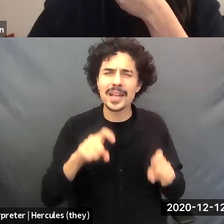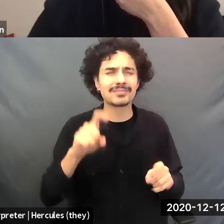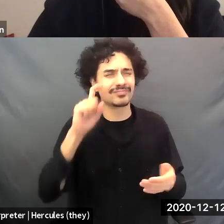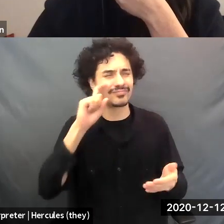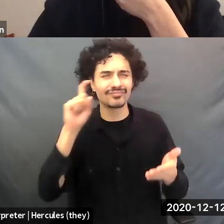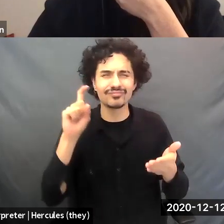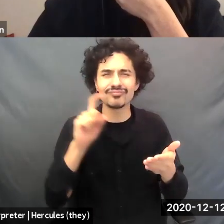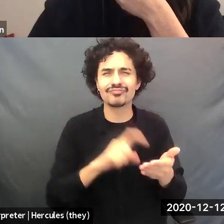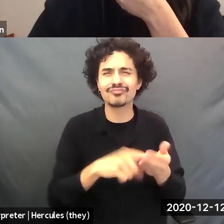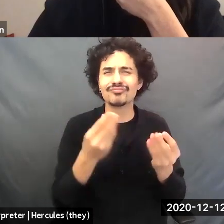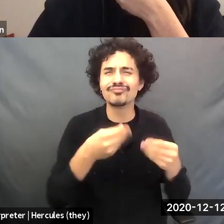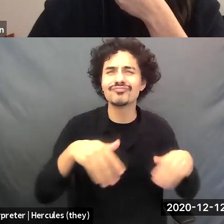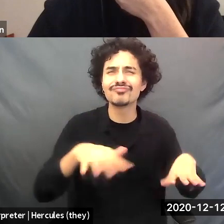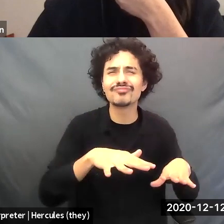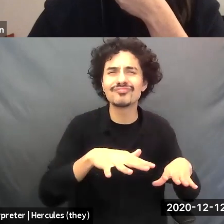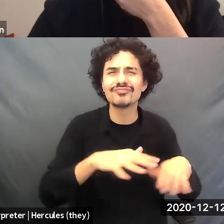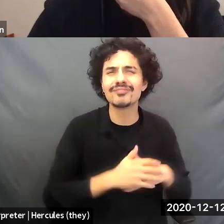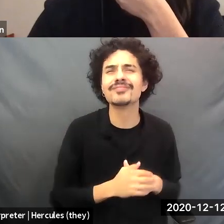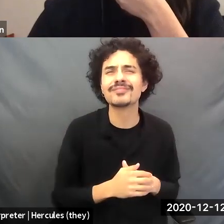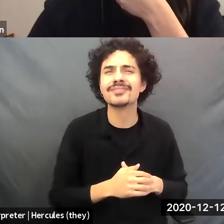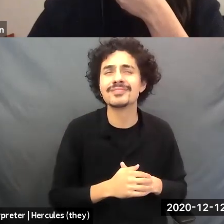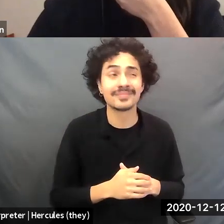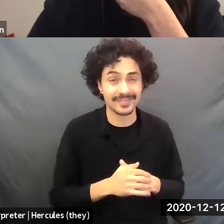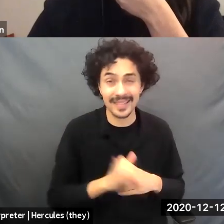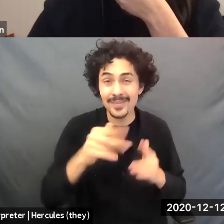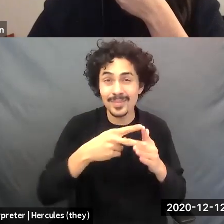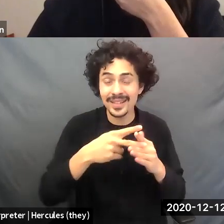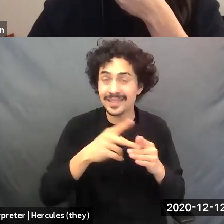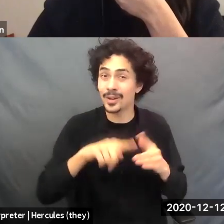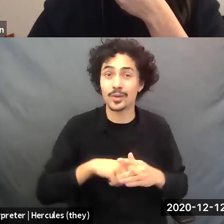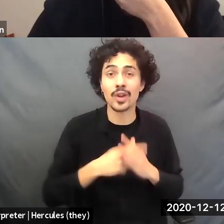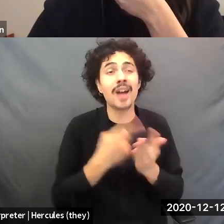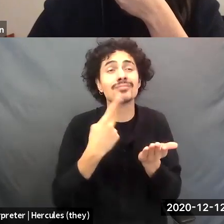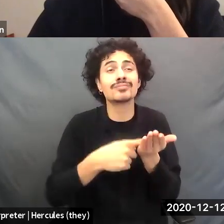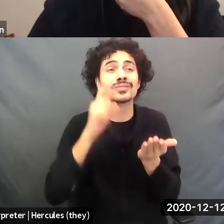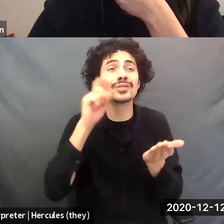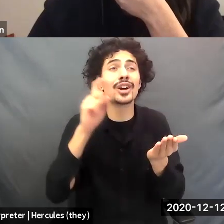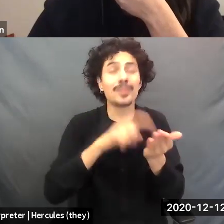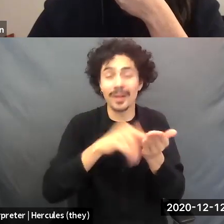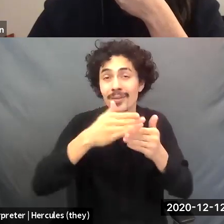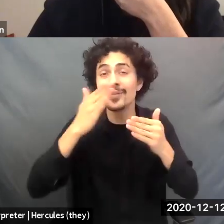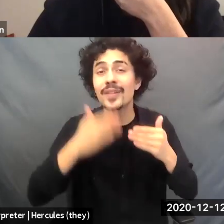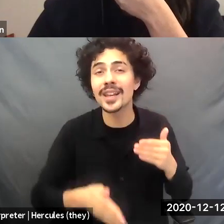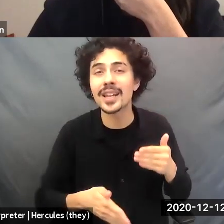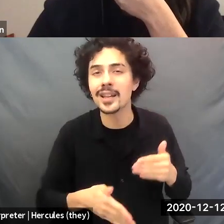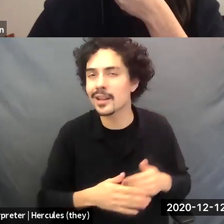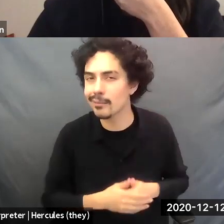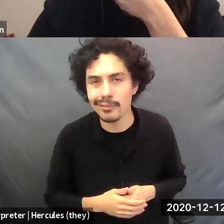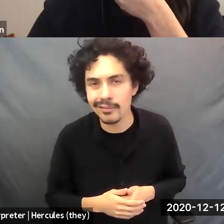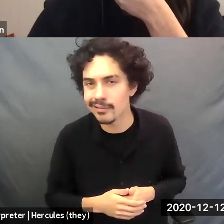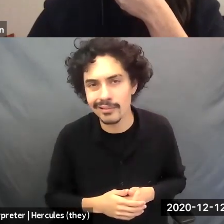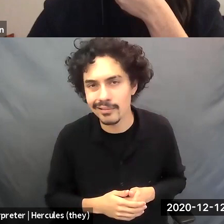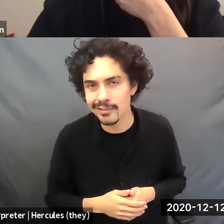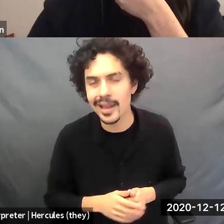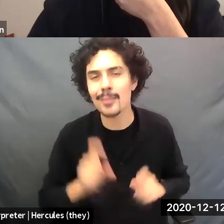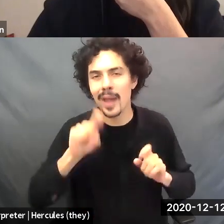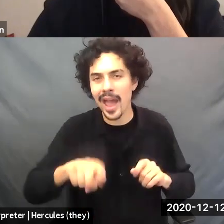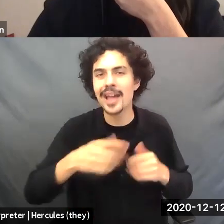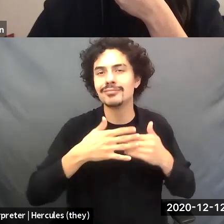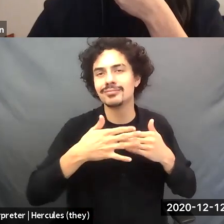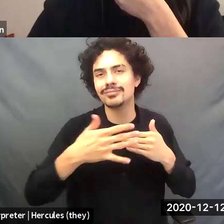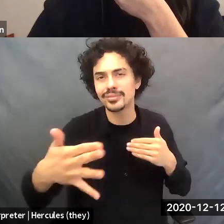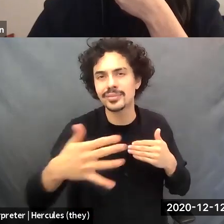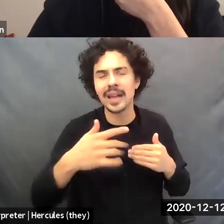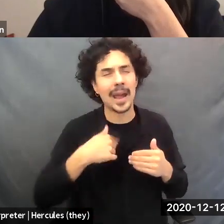acknowledgements can't be an end in themselves, right? So acknowledgements have become really important in recent years, starting in